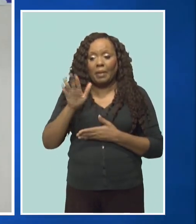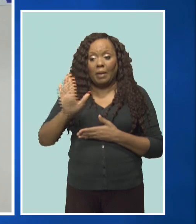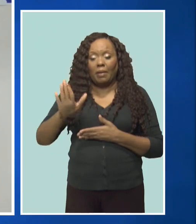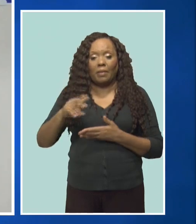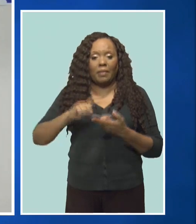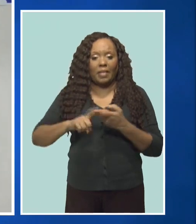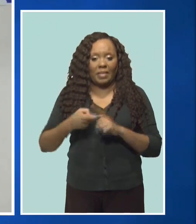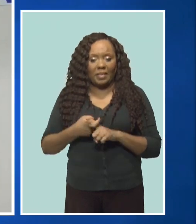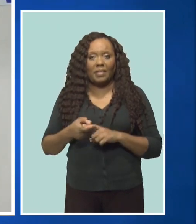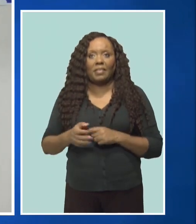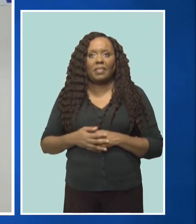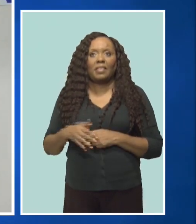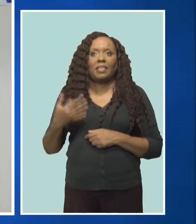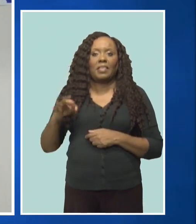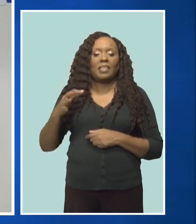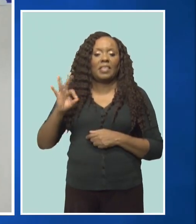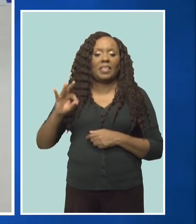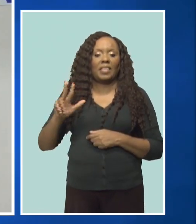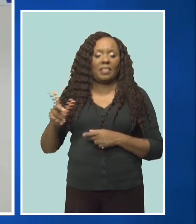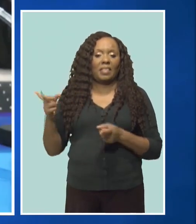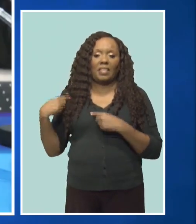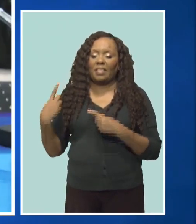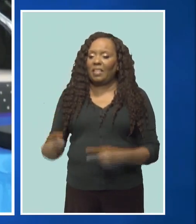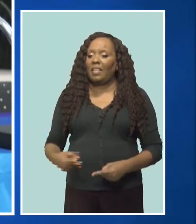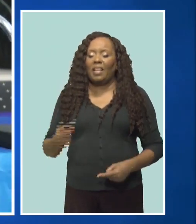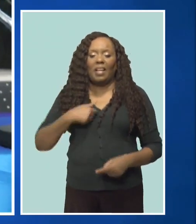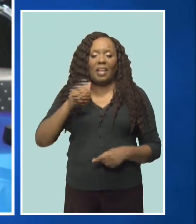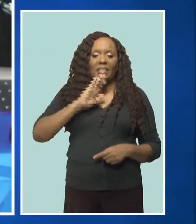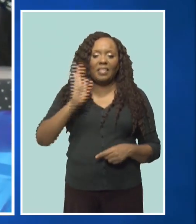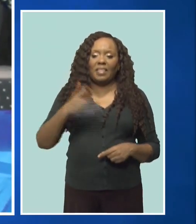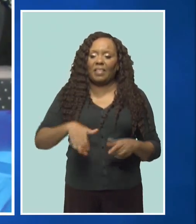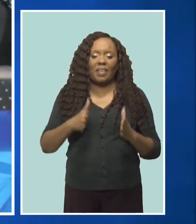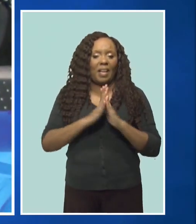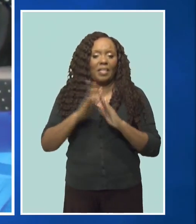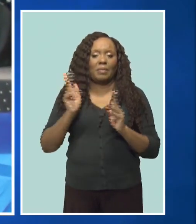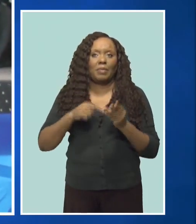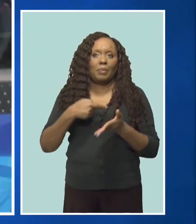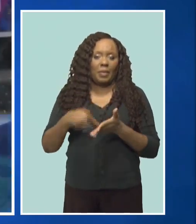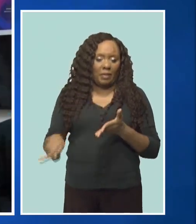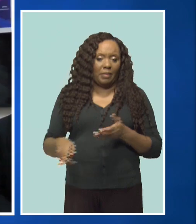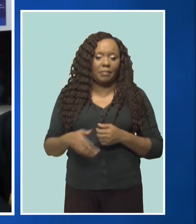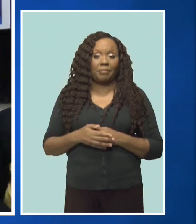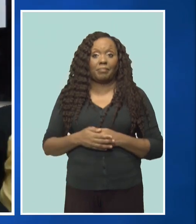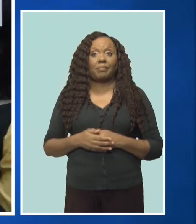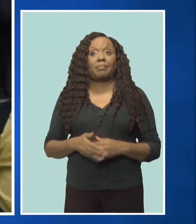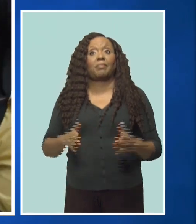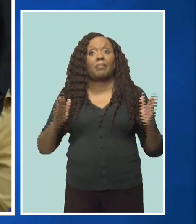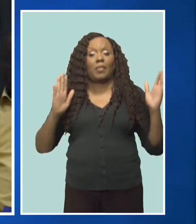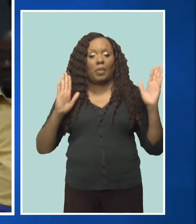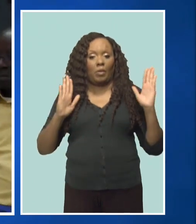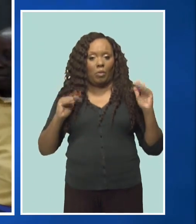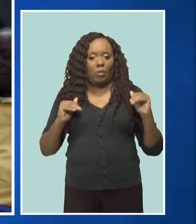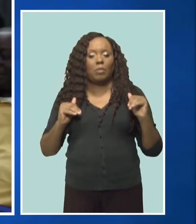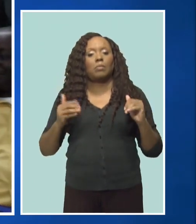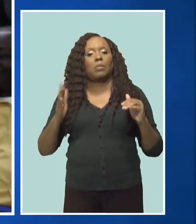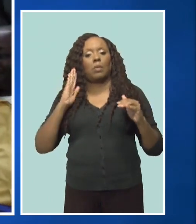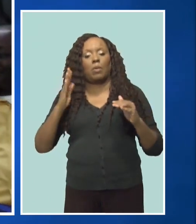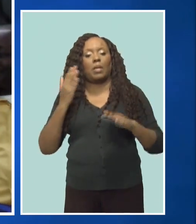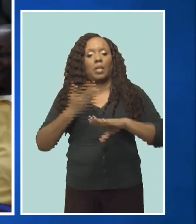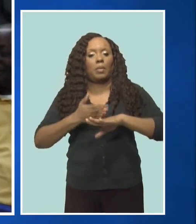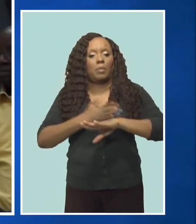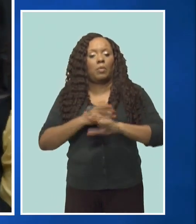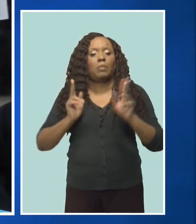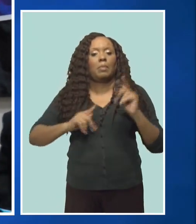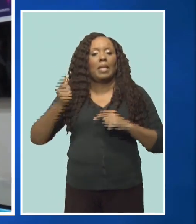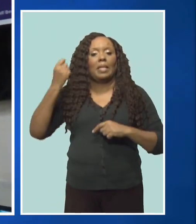day, I will never charge a cent for lessons. Over time, it is hoped this book will assist in raising the island's literacy